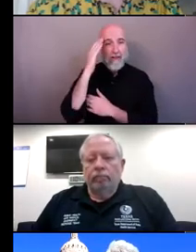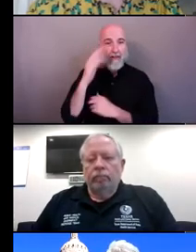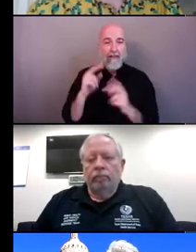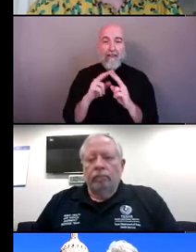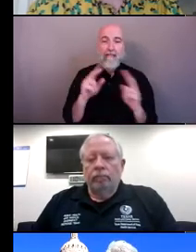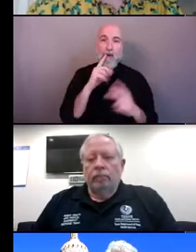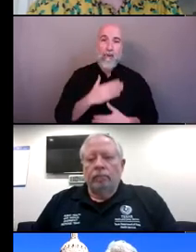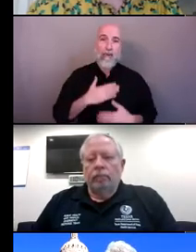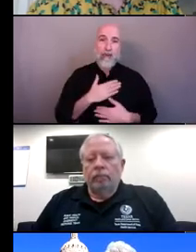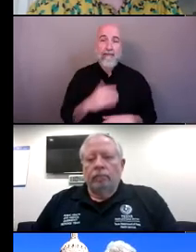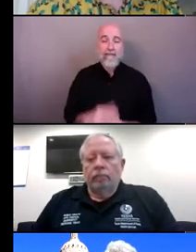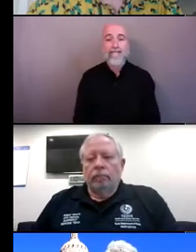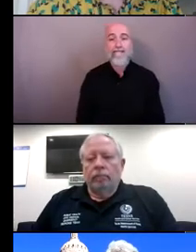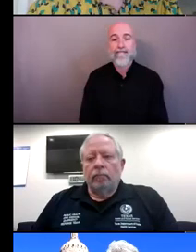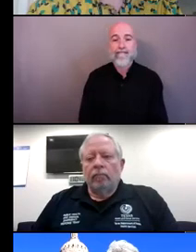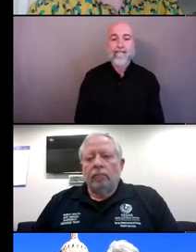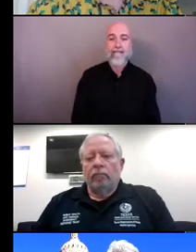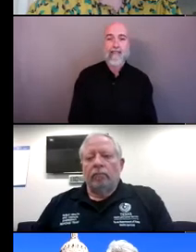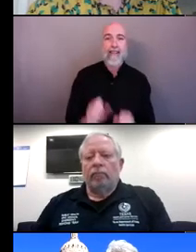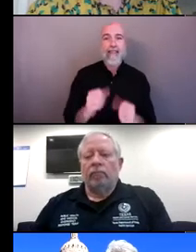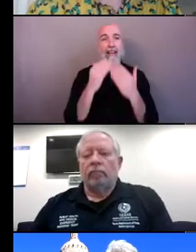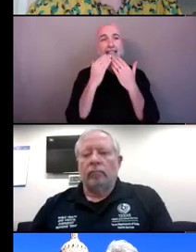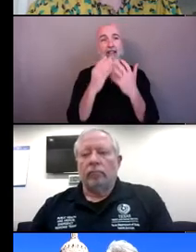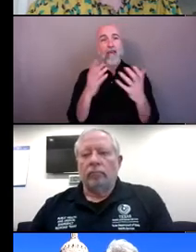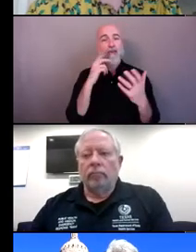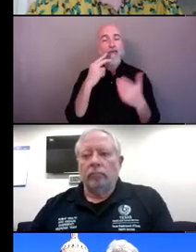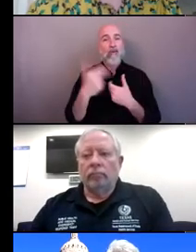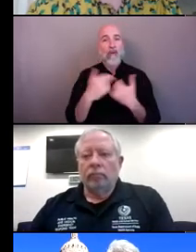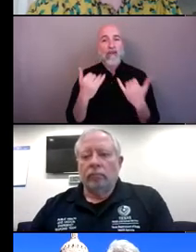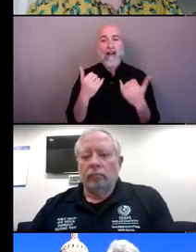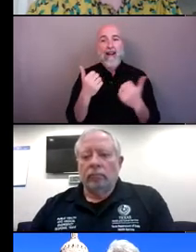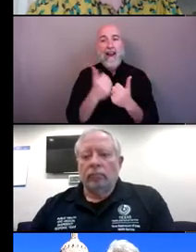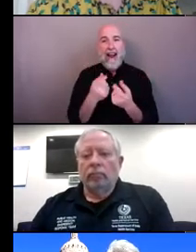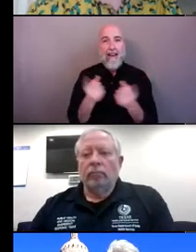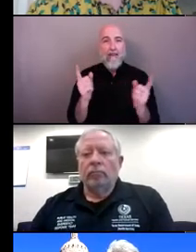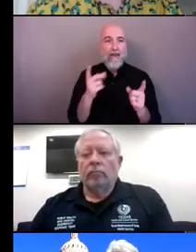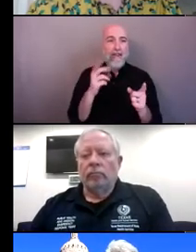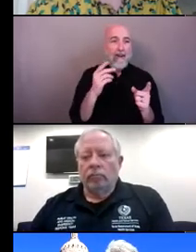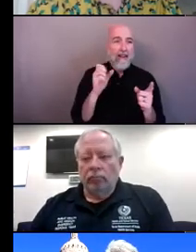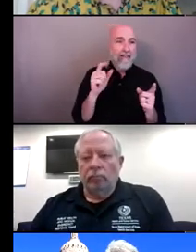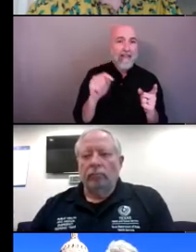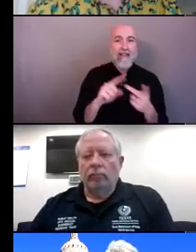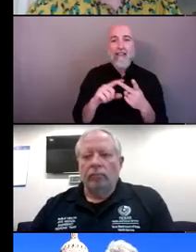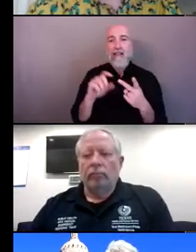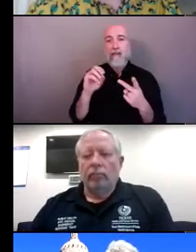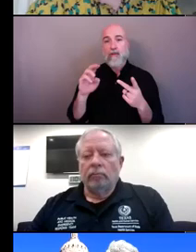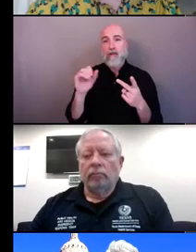very appreciative. Yes, thank you very much for joining us today, everyone, Dr. Hellerstedt, Mr.